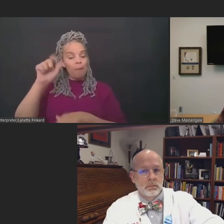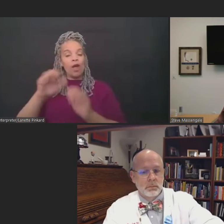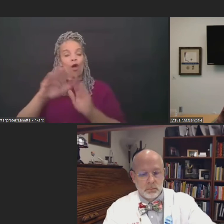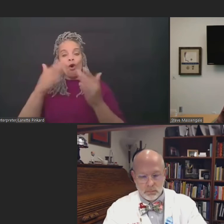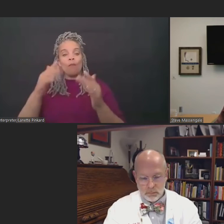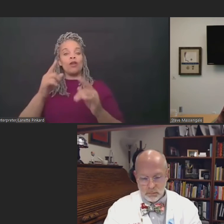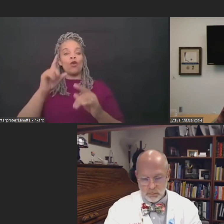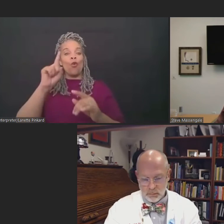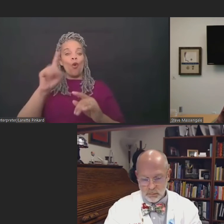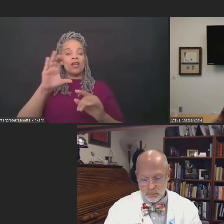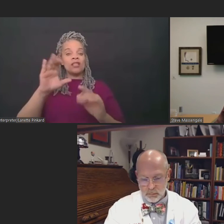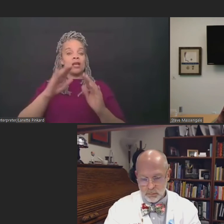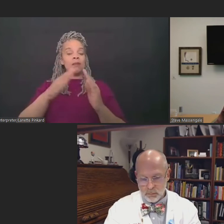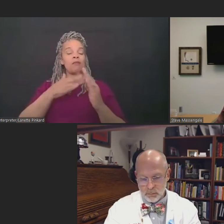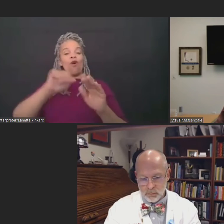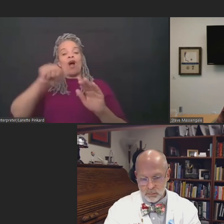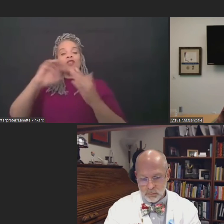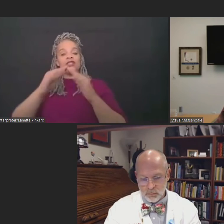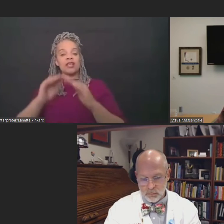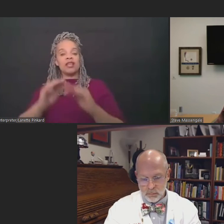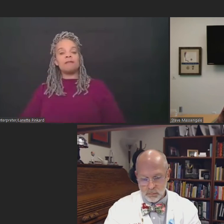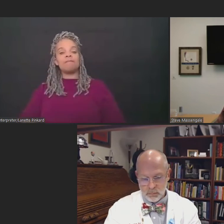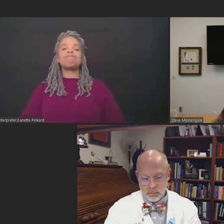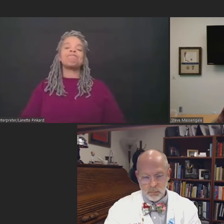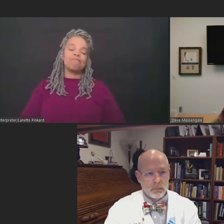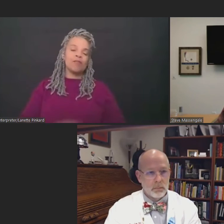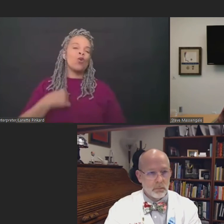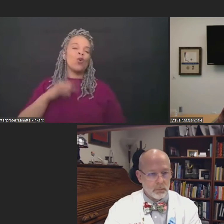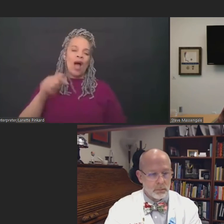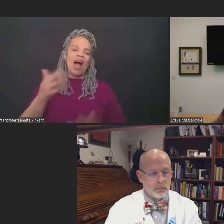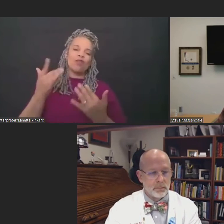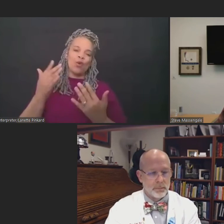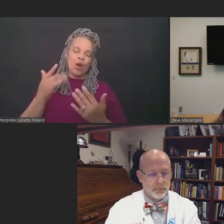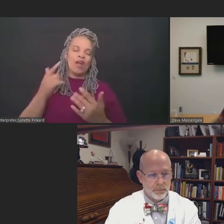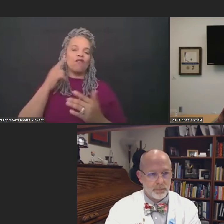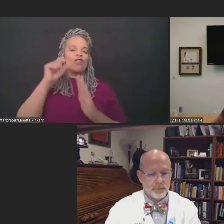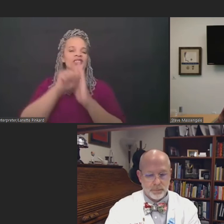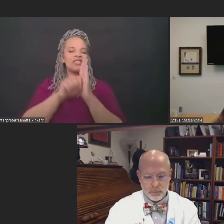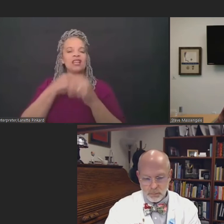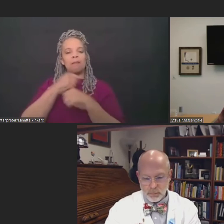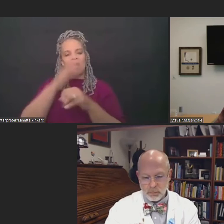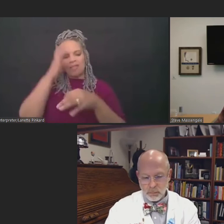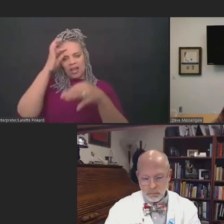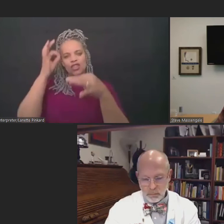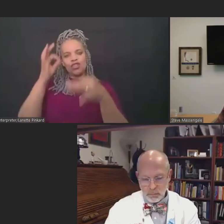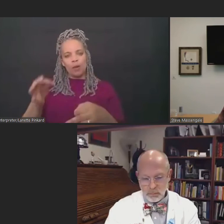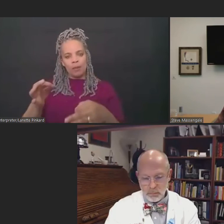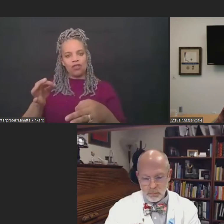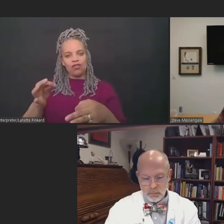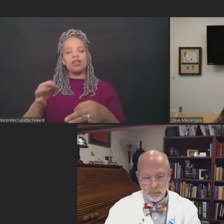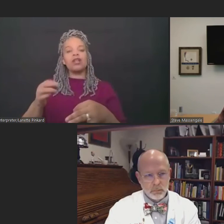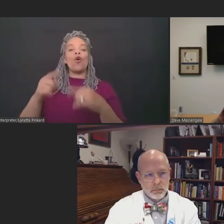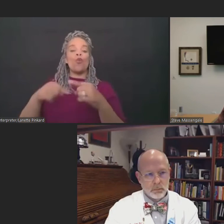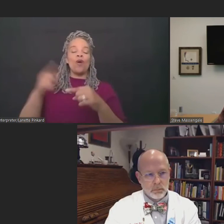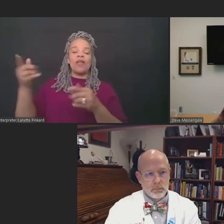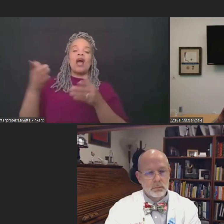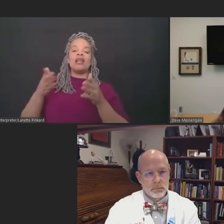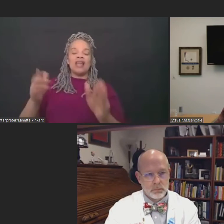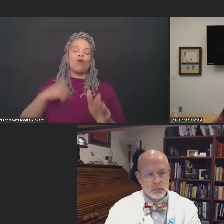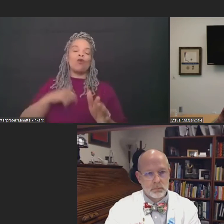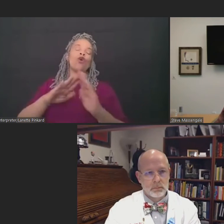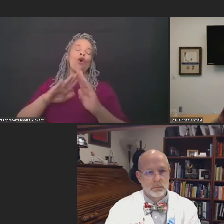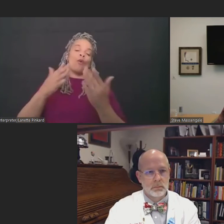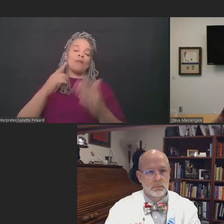before other cities? We're going to have to wait for the state to actually make that determination. And when they allow us to open up